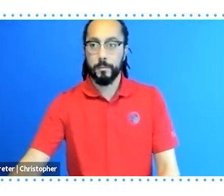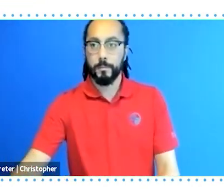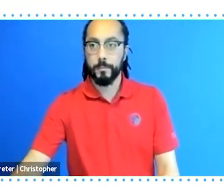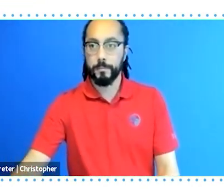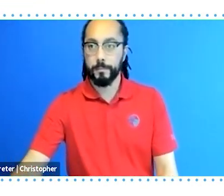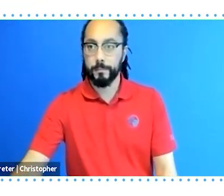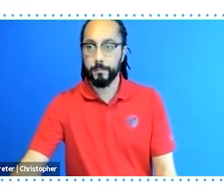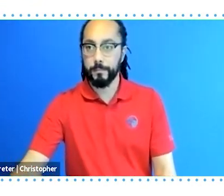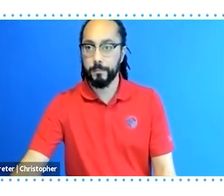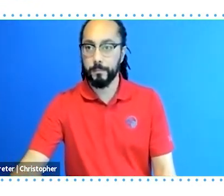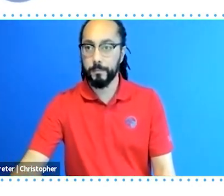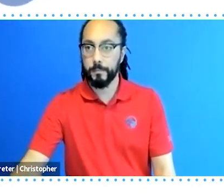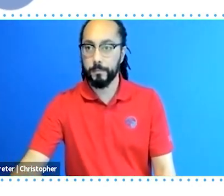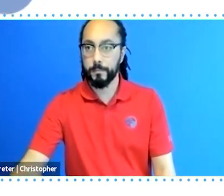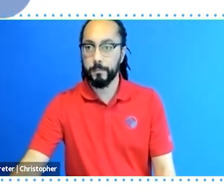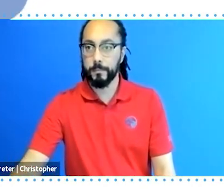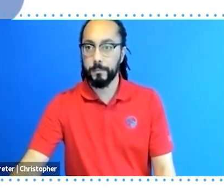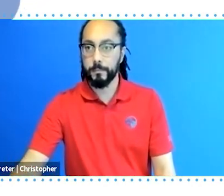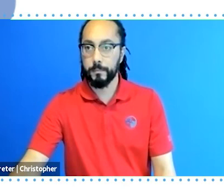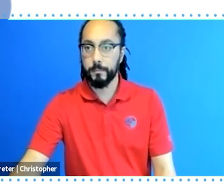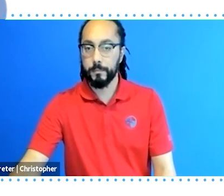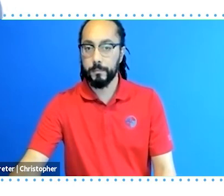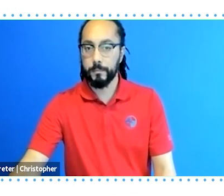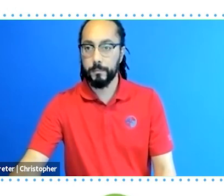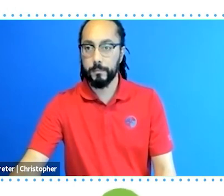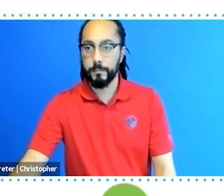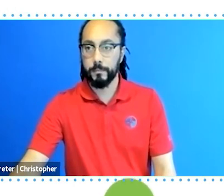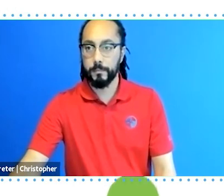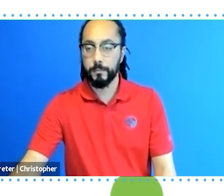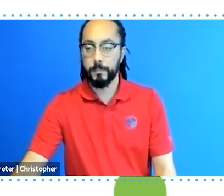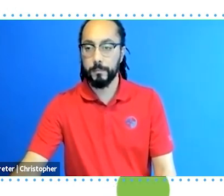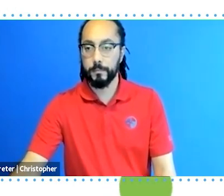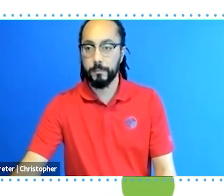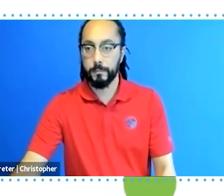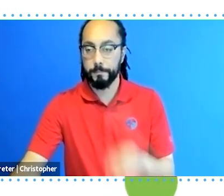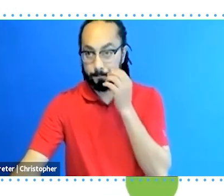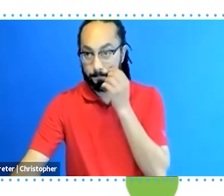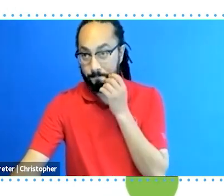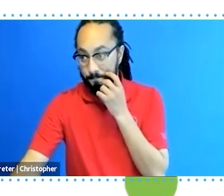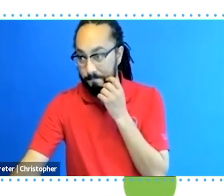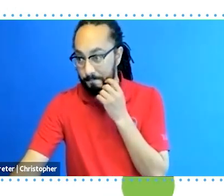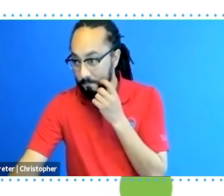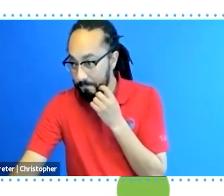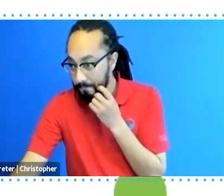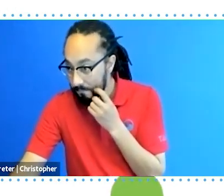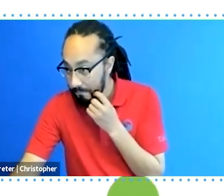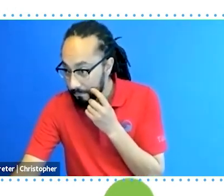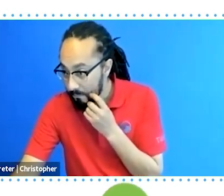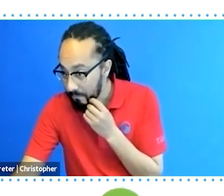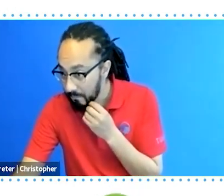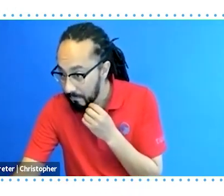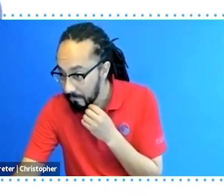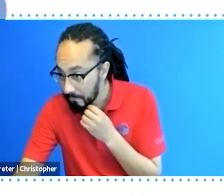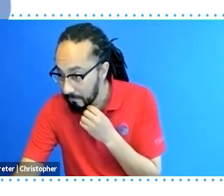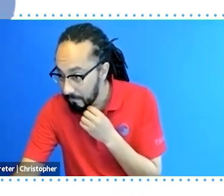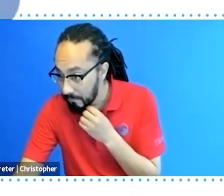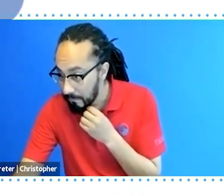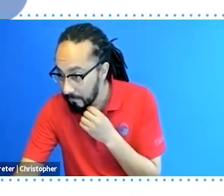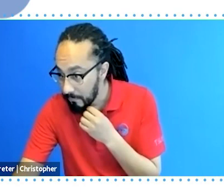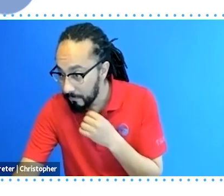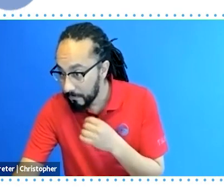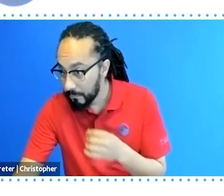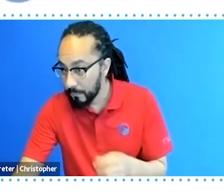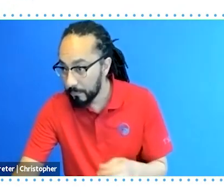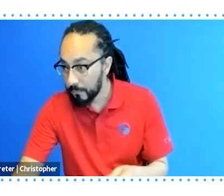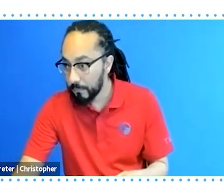what you guys managed to condense it down to, and there's a lot in there to unpack. I feel like where we got